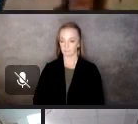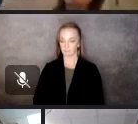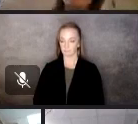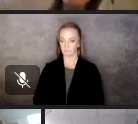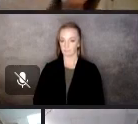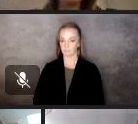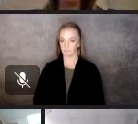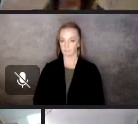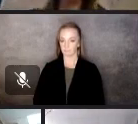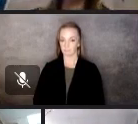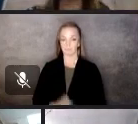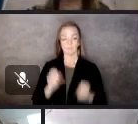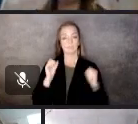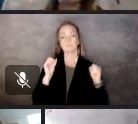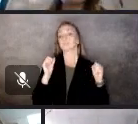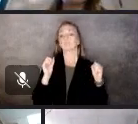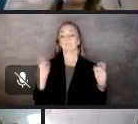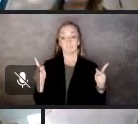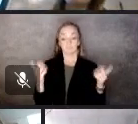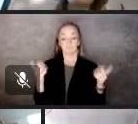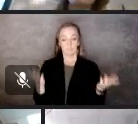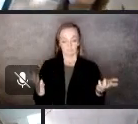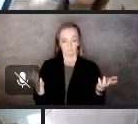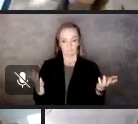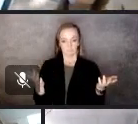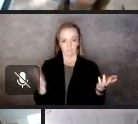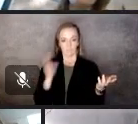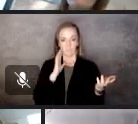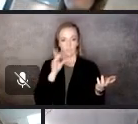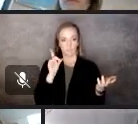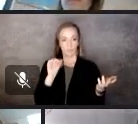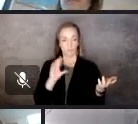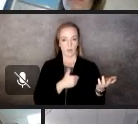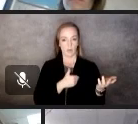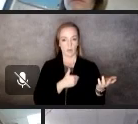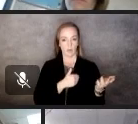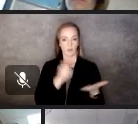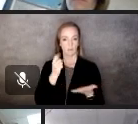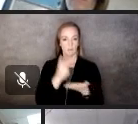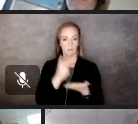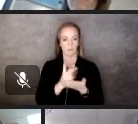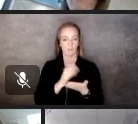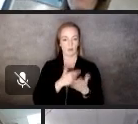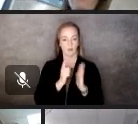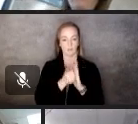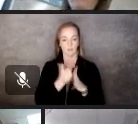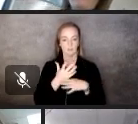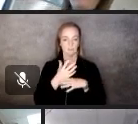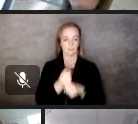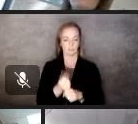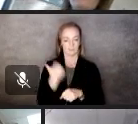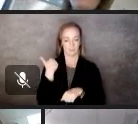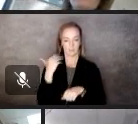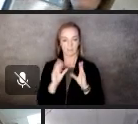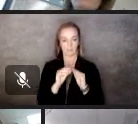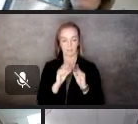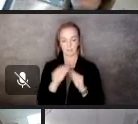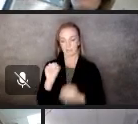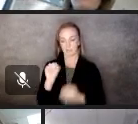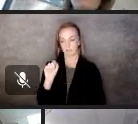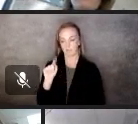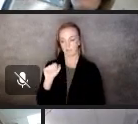All right, so we're going to do our approval of our minutes from the last meeting, and Stacy sent out